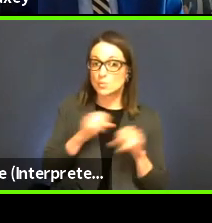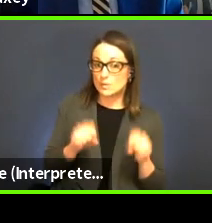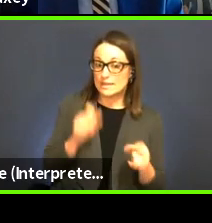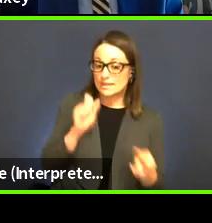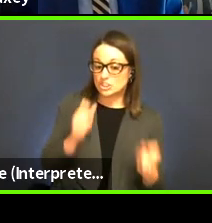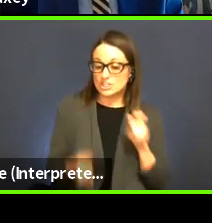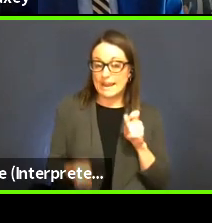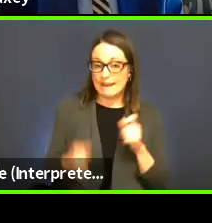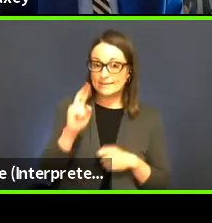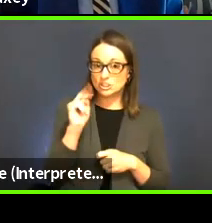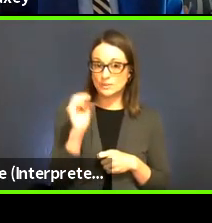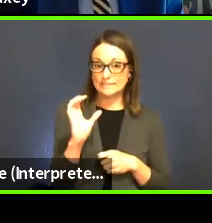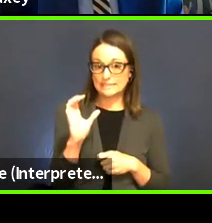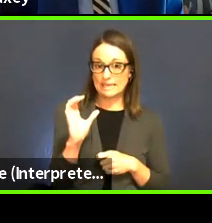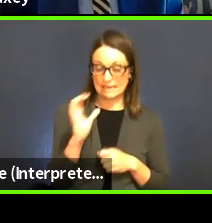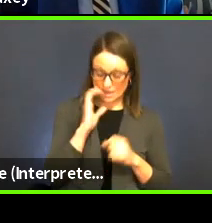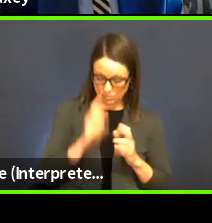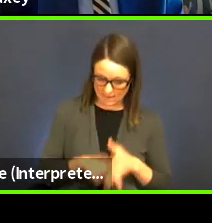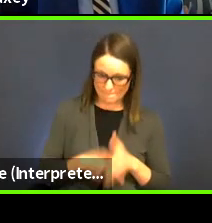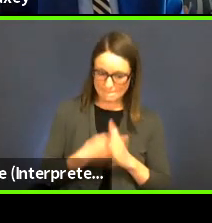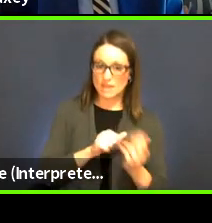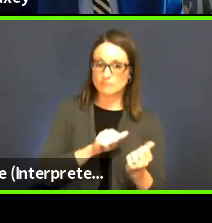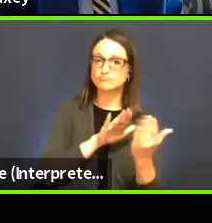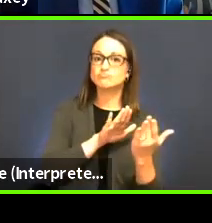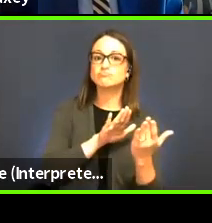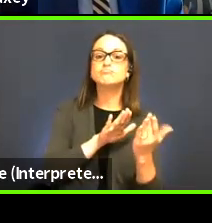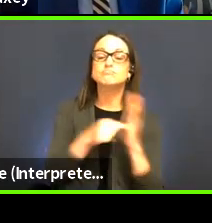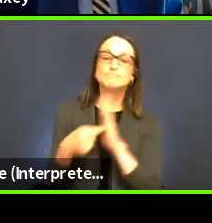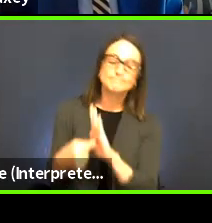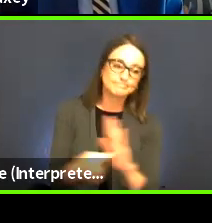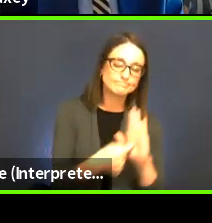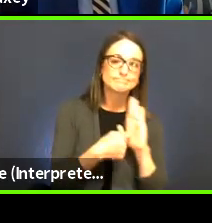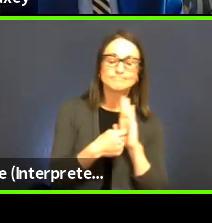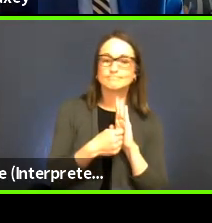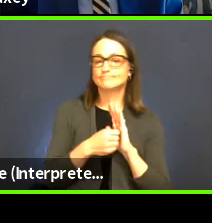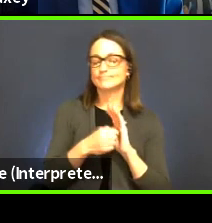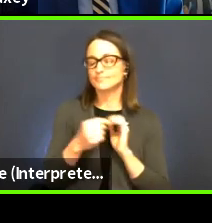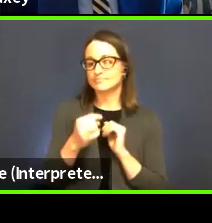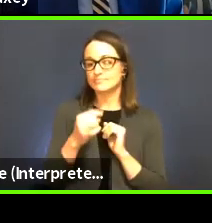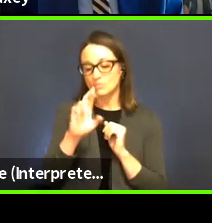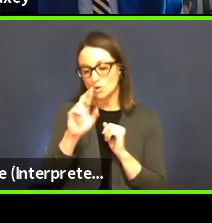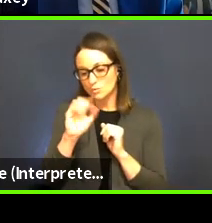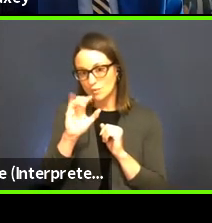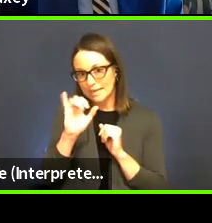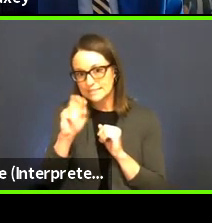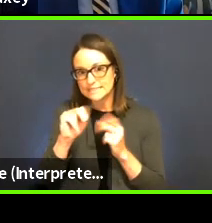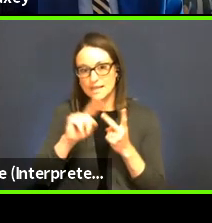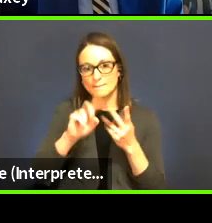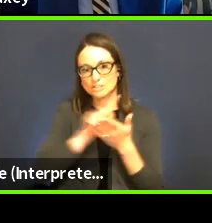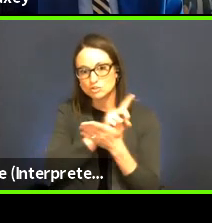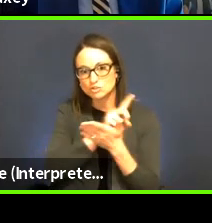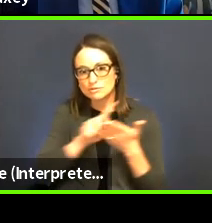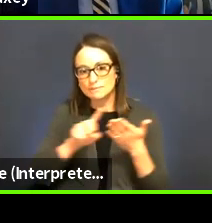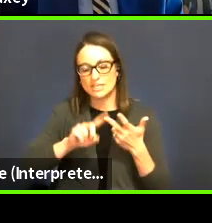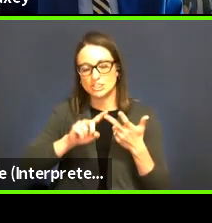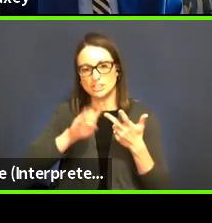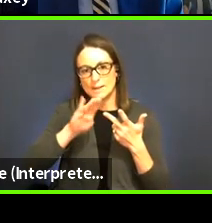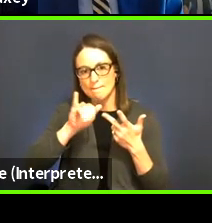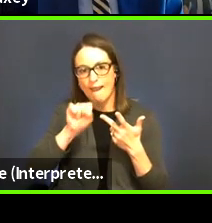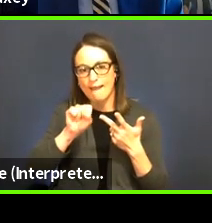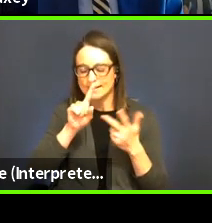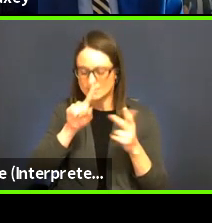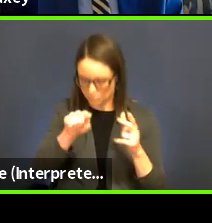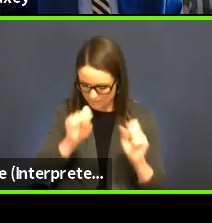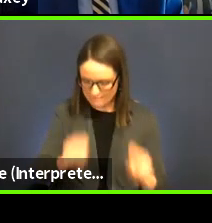UNC and begin to address manifestations of racism, discrimination, and bias at our university. And I appreciate that they